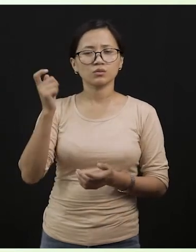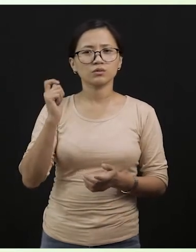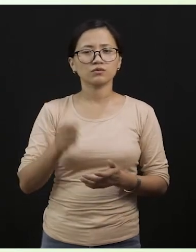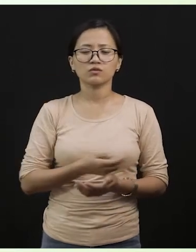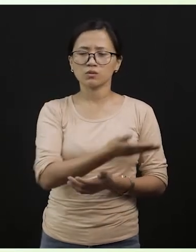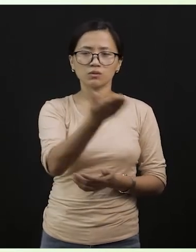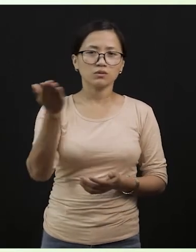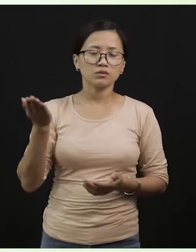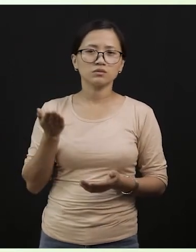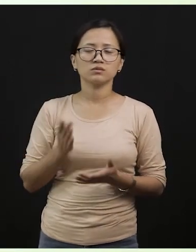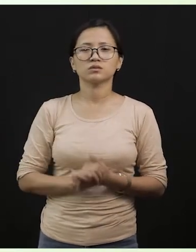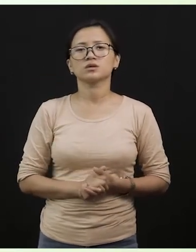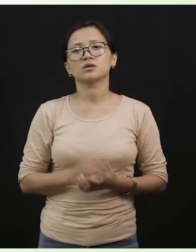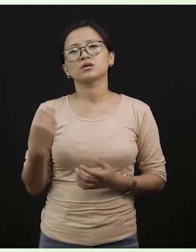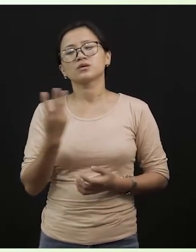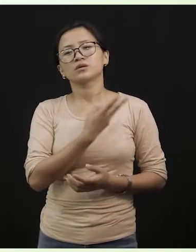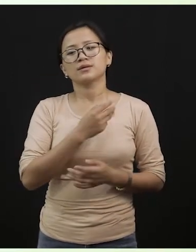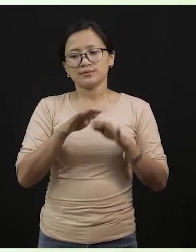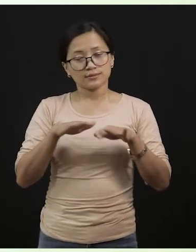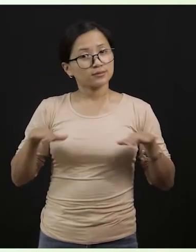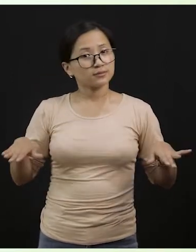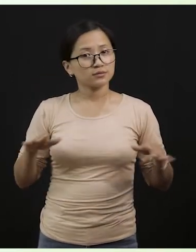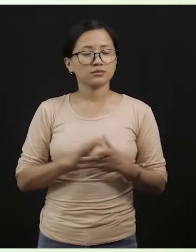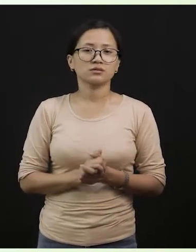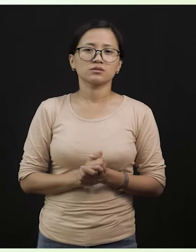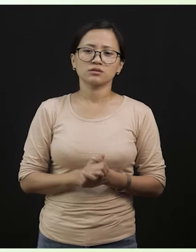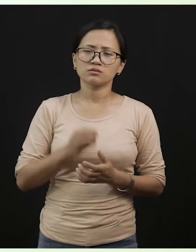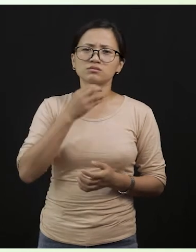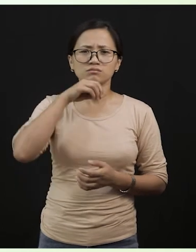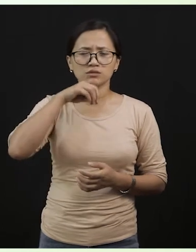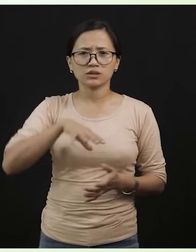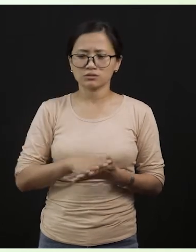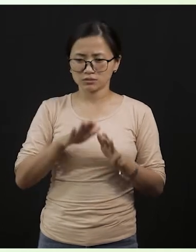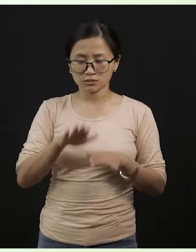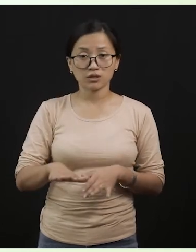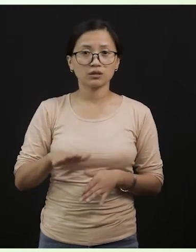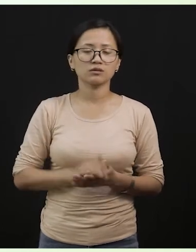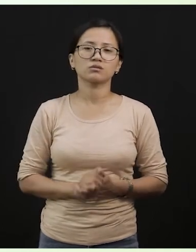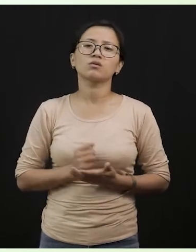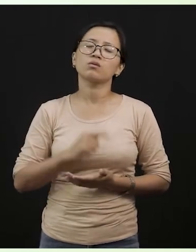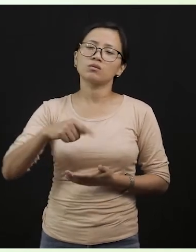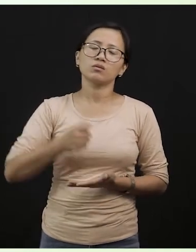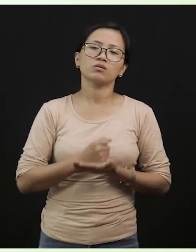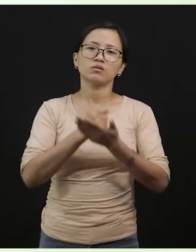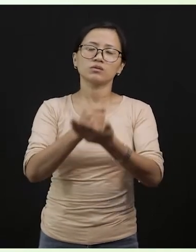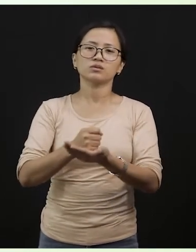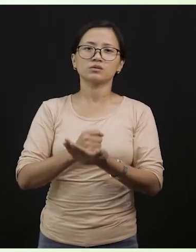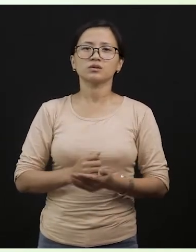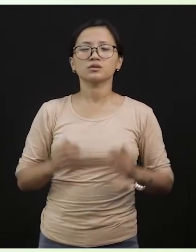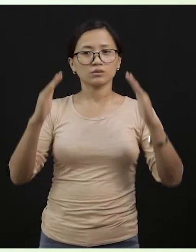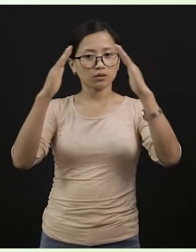things that our parents are doing. So we as a student or a young child can always help them in the